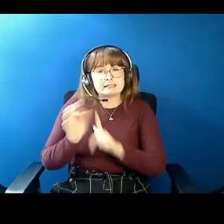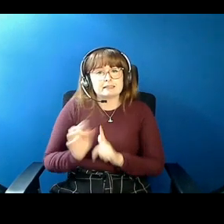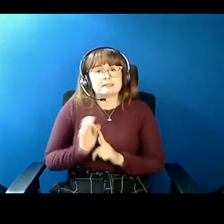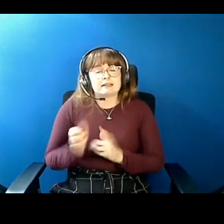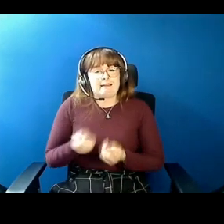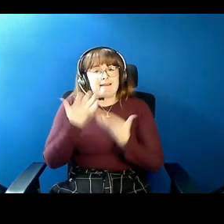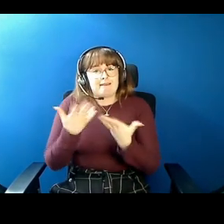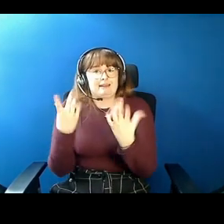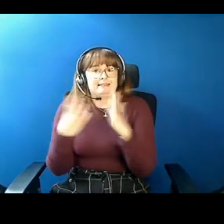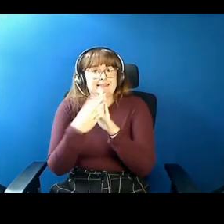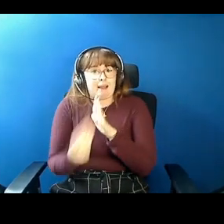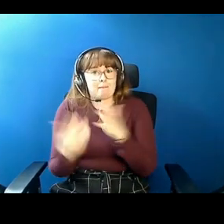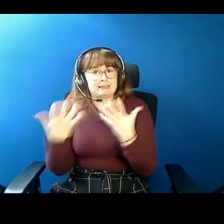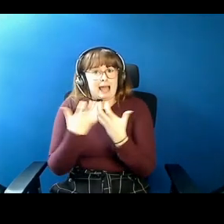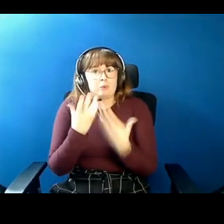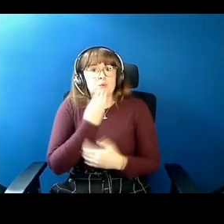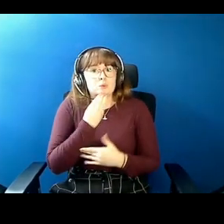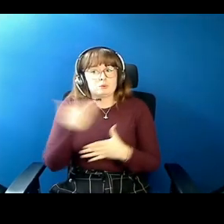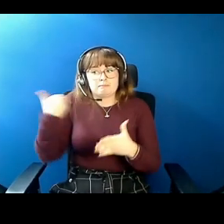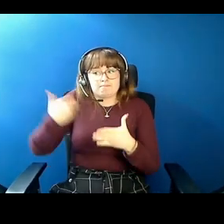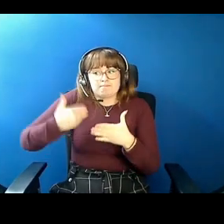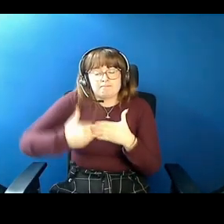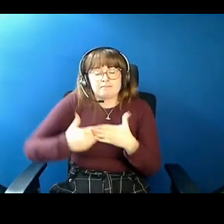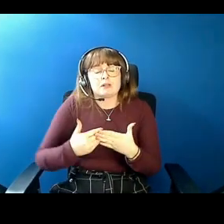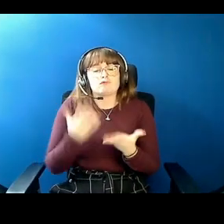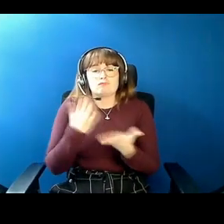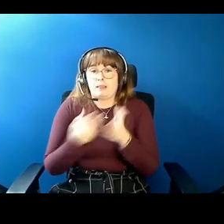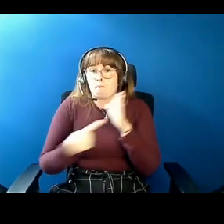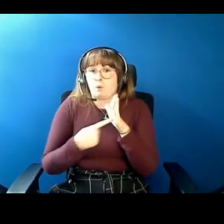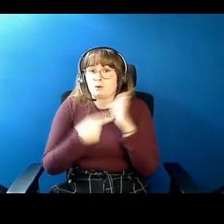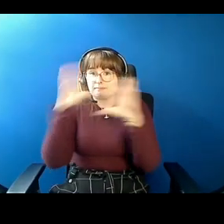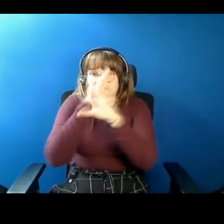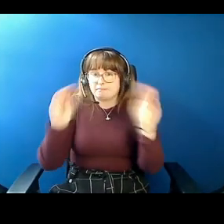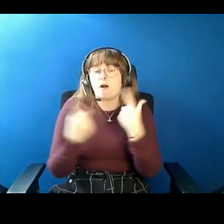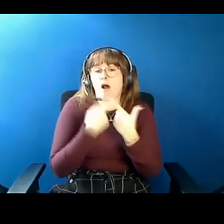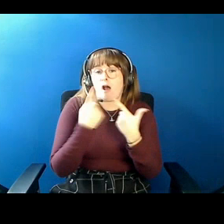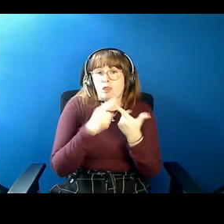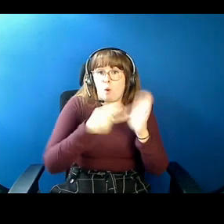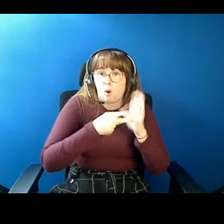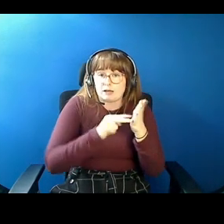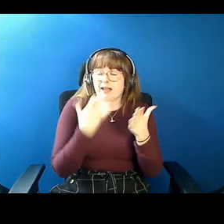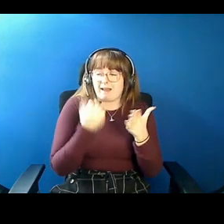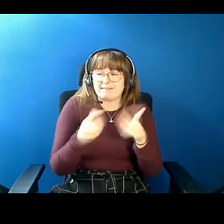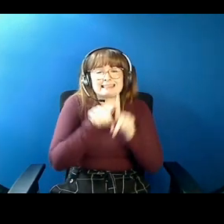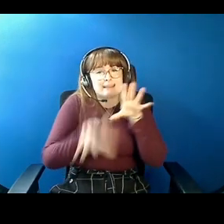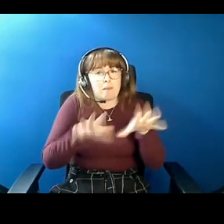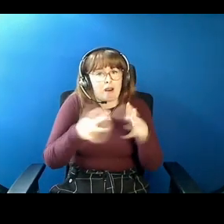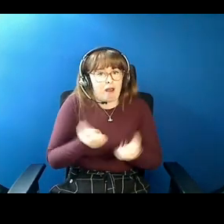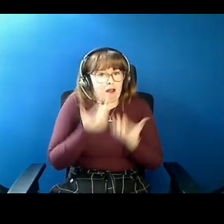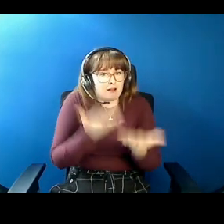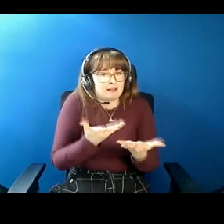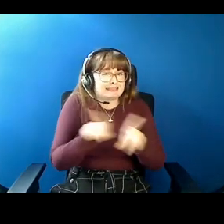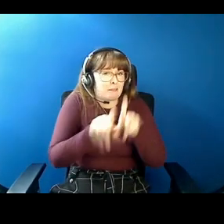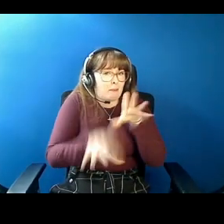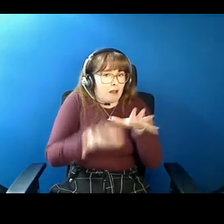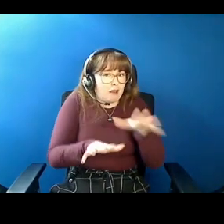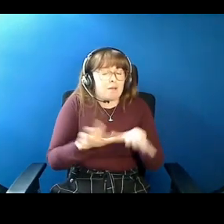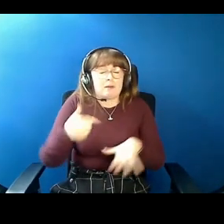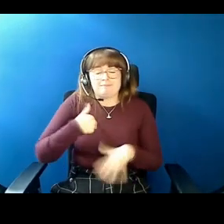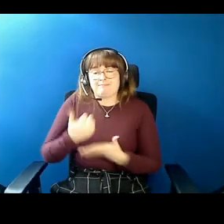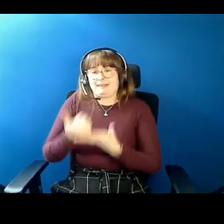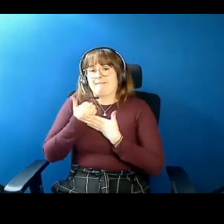of how we've used them in the past, it's important to note that there are other organizations out there that offer similar types of data and services. We always advise